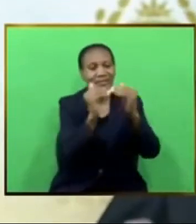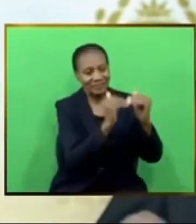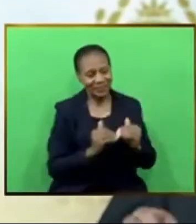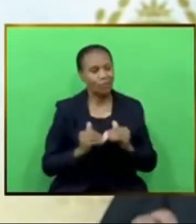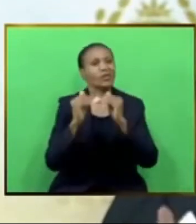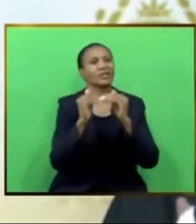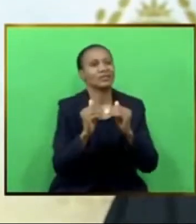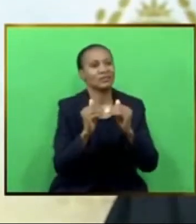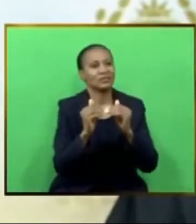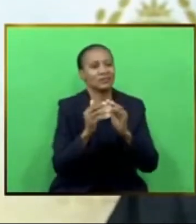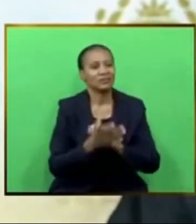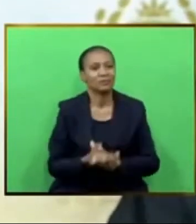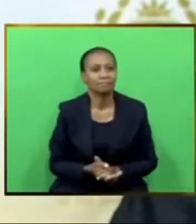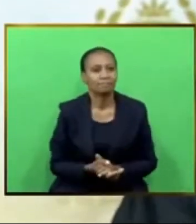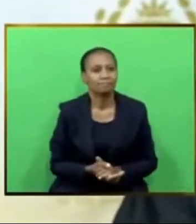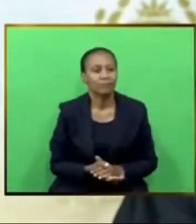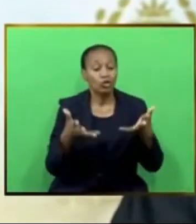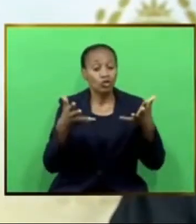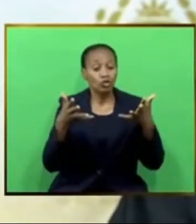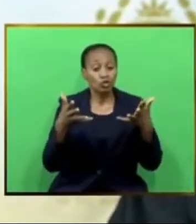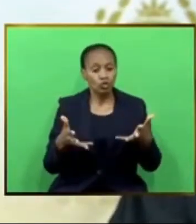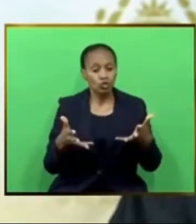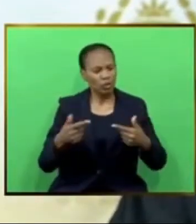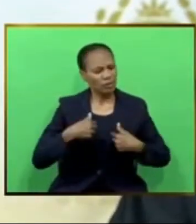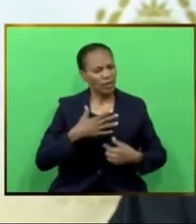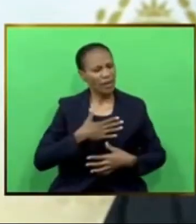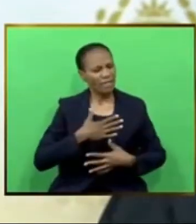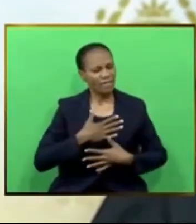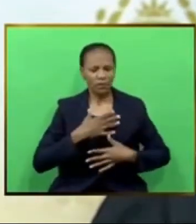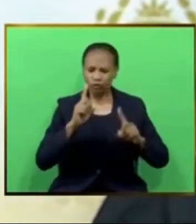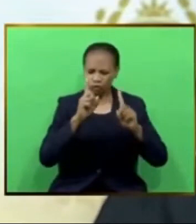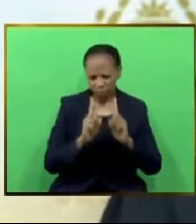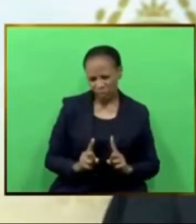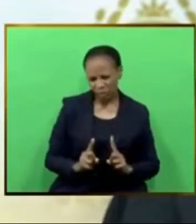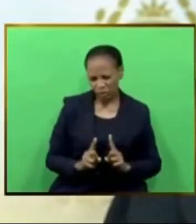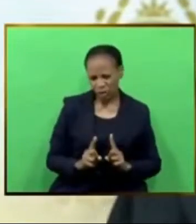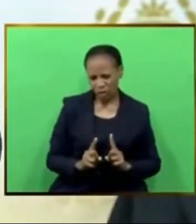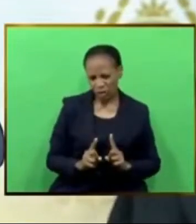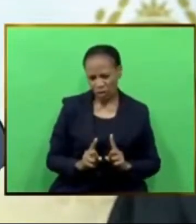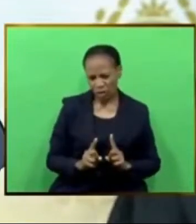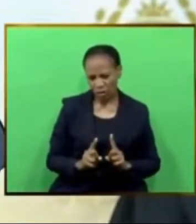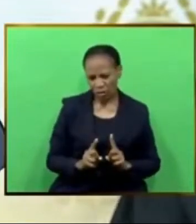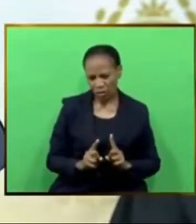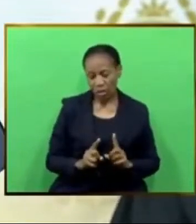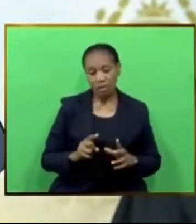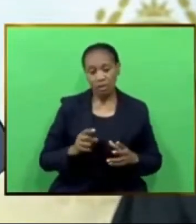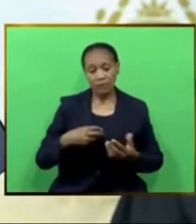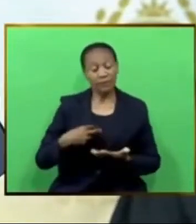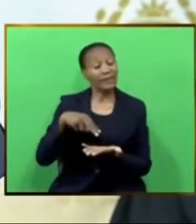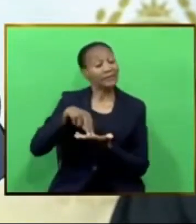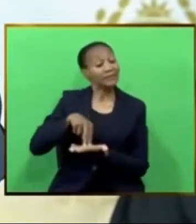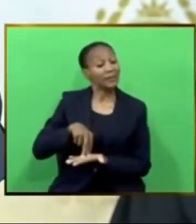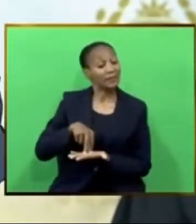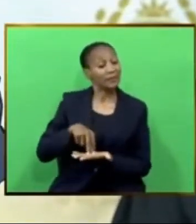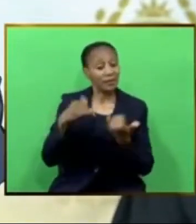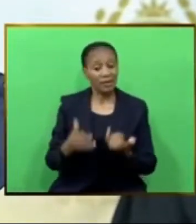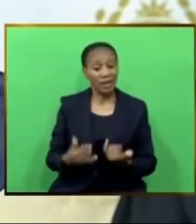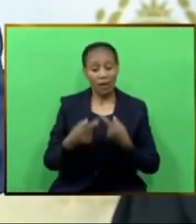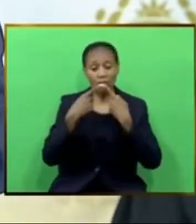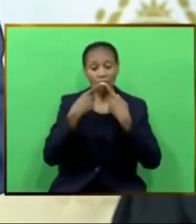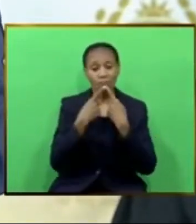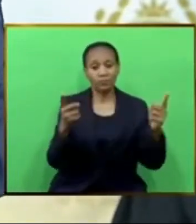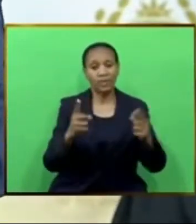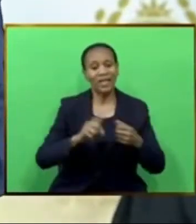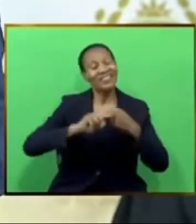is with a great sense of privilege and purpose that I stand before you to present